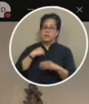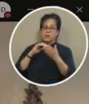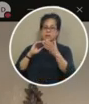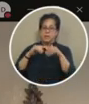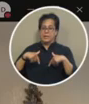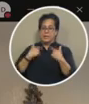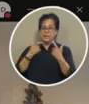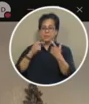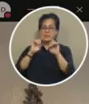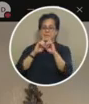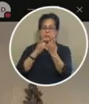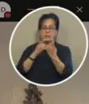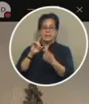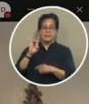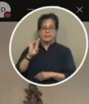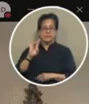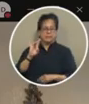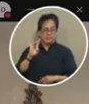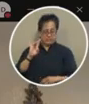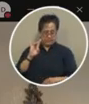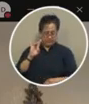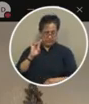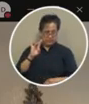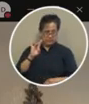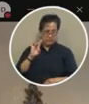of District 8.